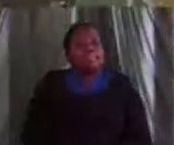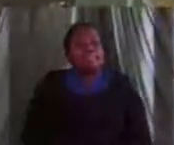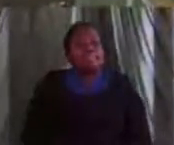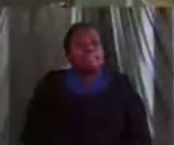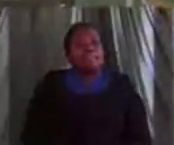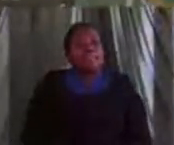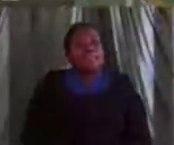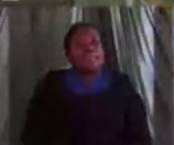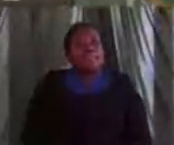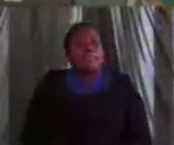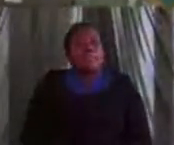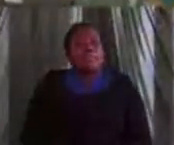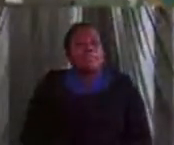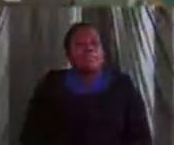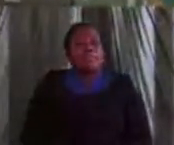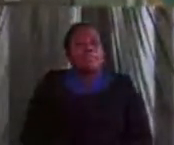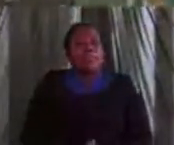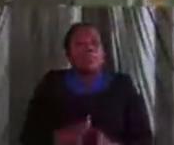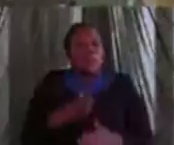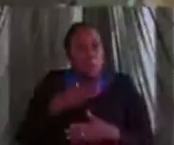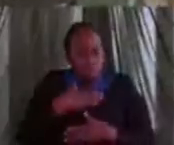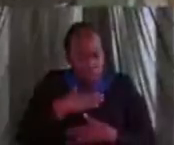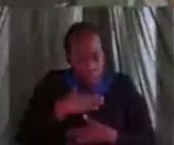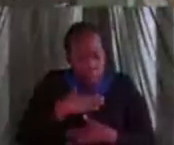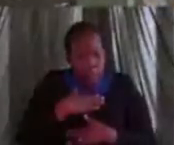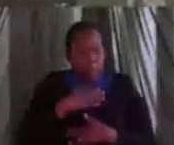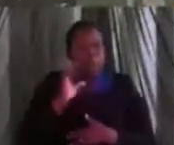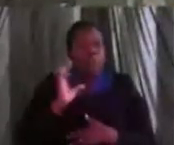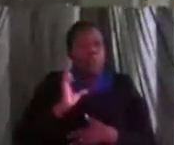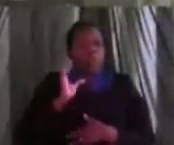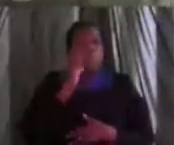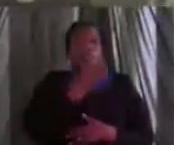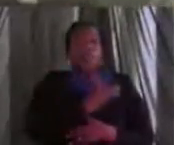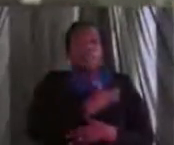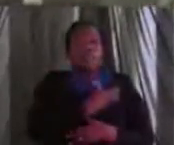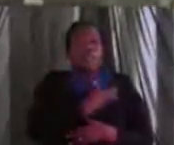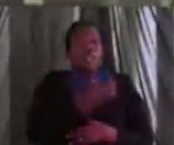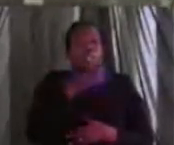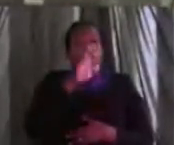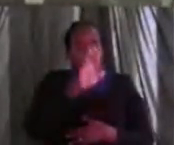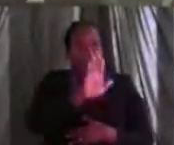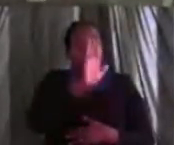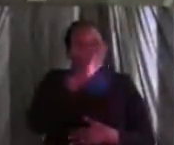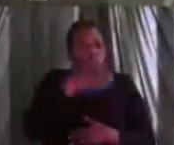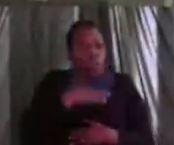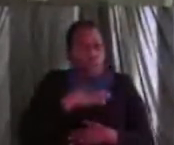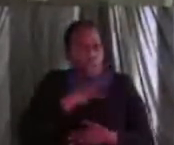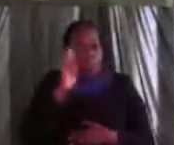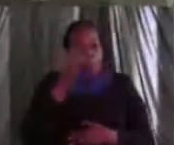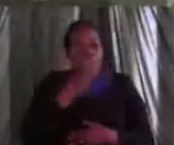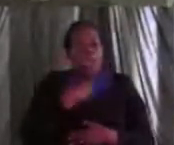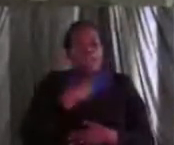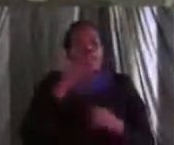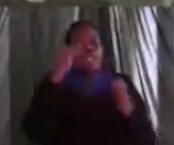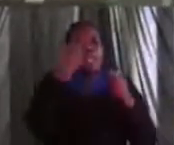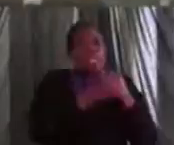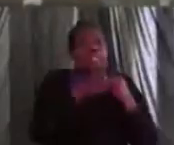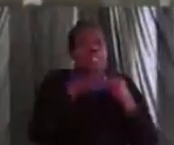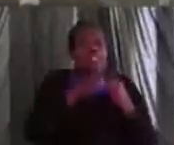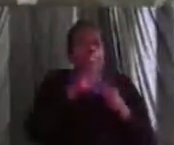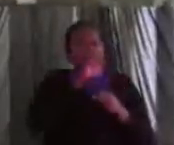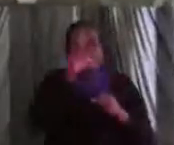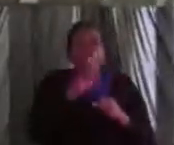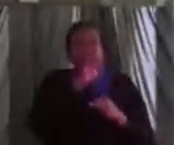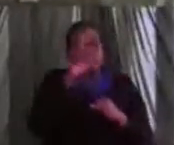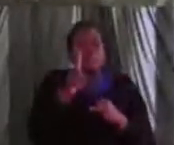So, Honorable Commissioners and Your Honor, we have come to the end of this interview.